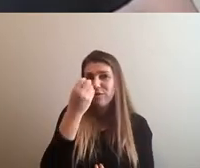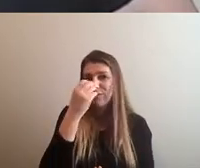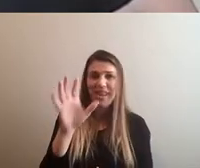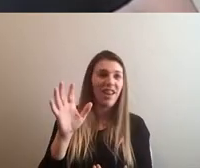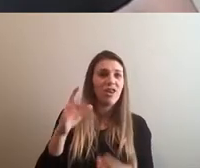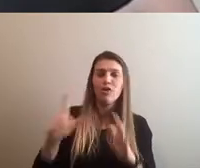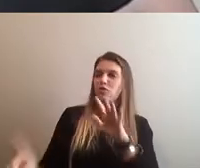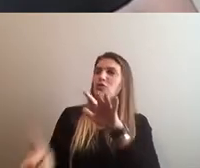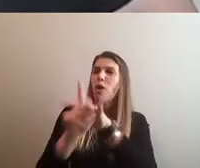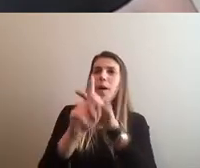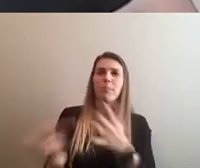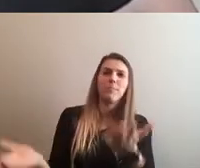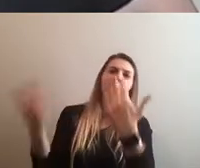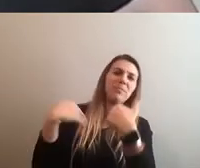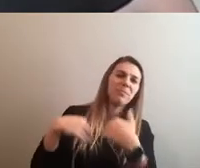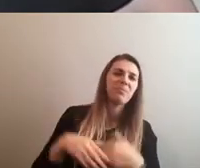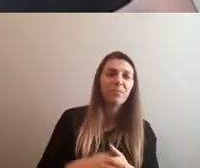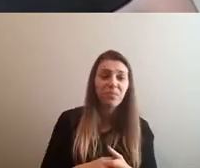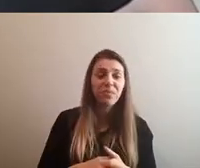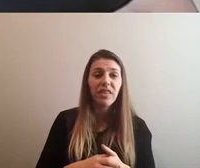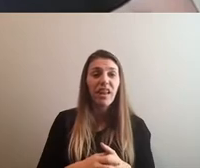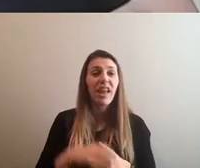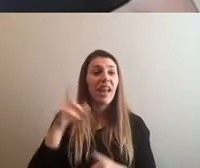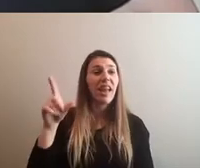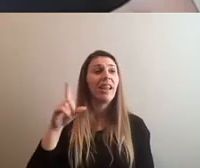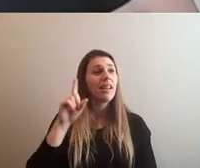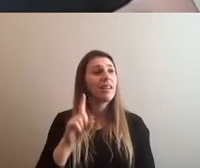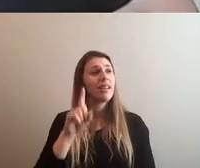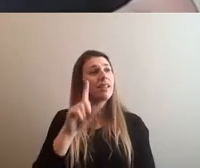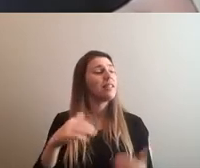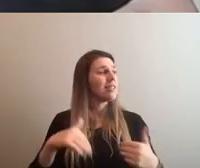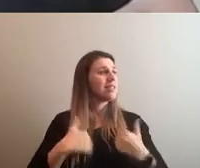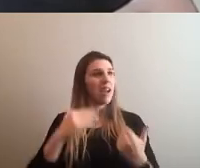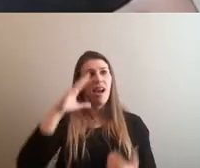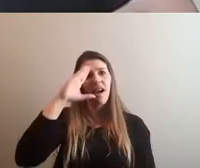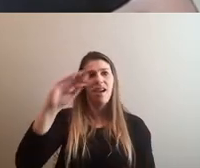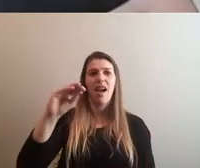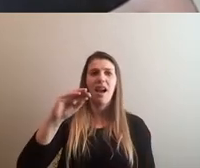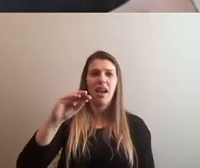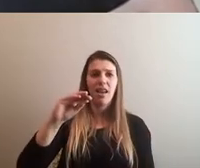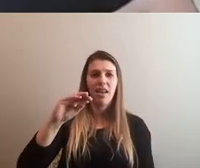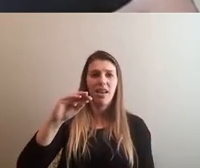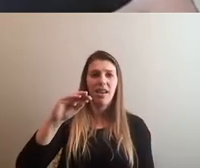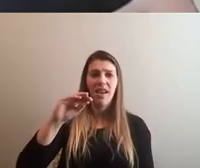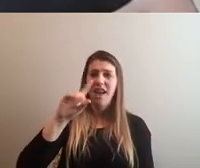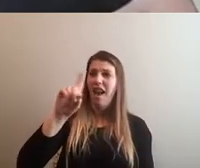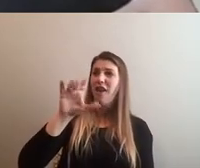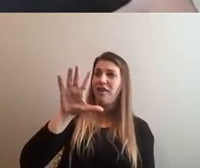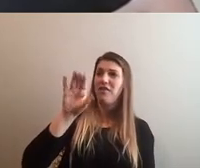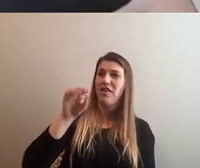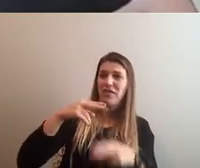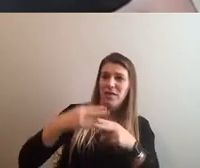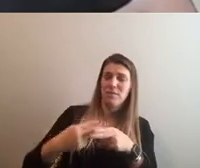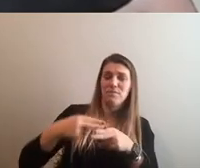show up, Derek. And then all of a sudden, in come this young fella, 150 pounds. Oh, my